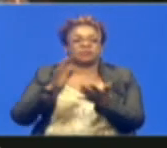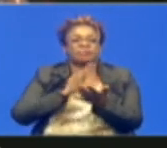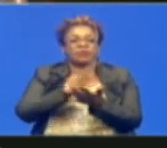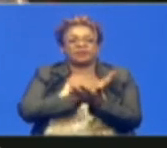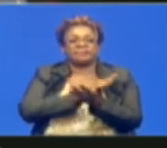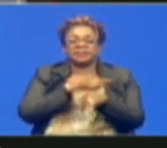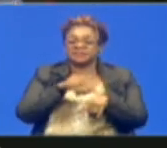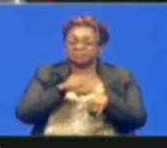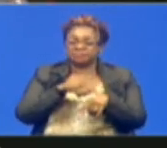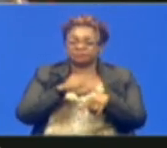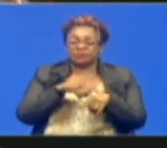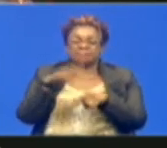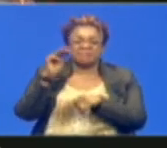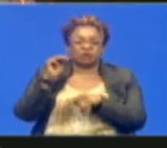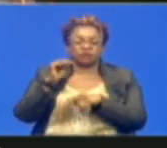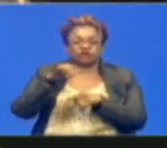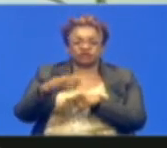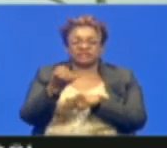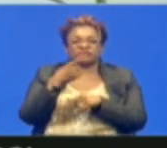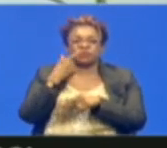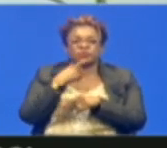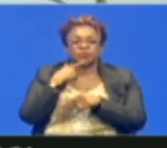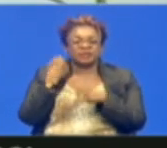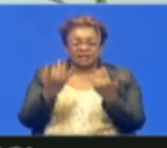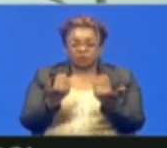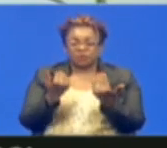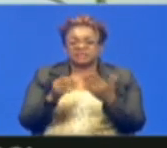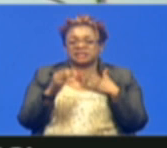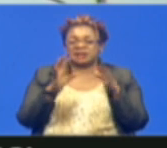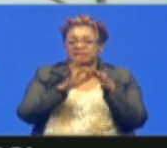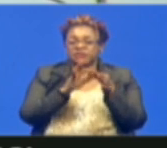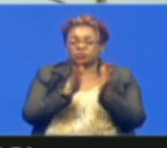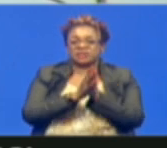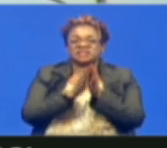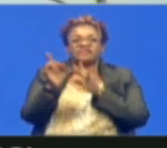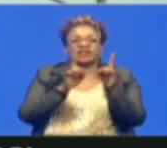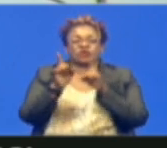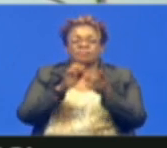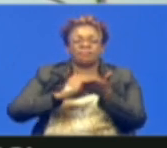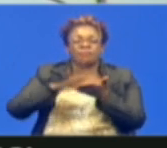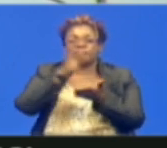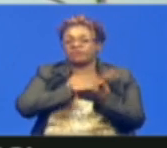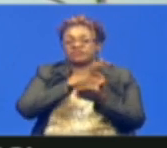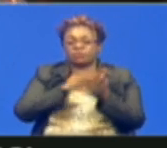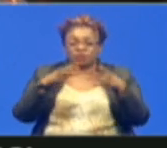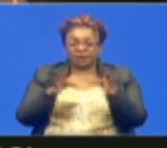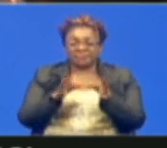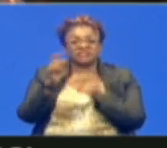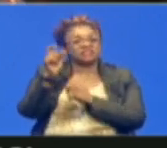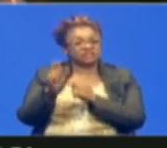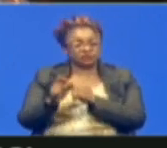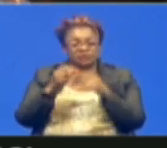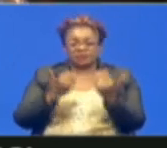KQ chairman Michael Joseph, who ironically is linked to Safaricom, the most profitable company in the region, has